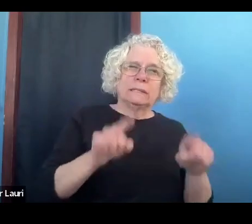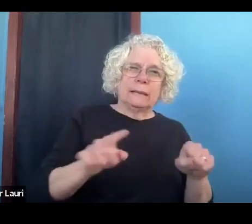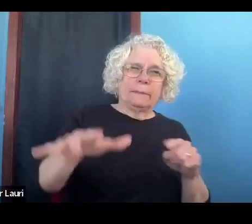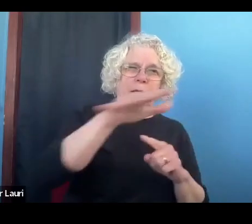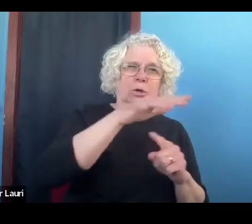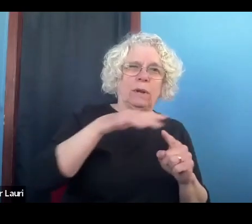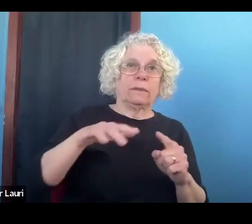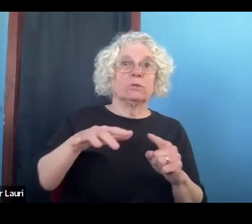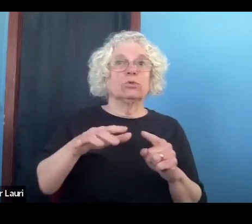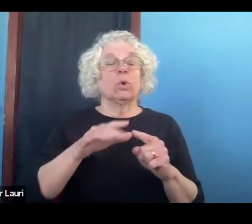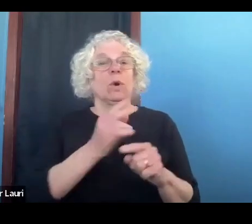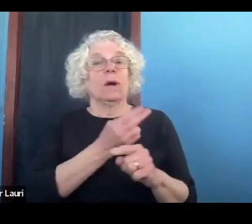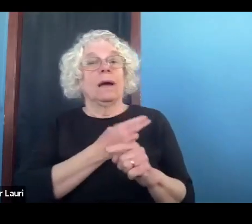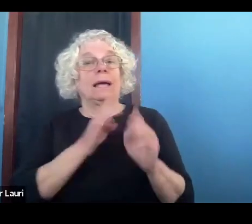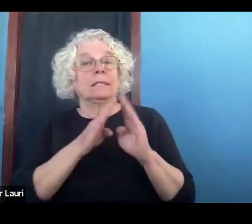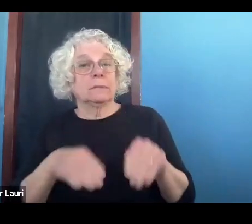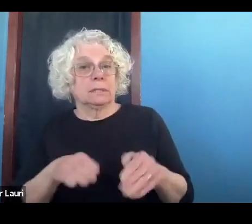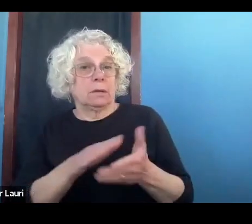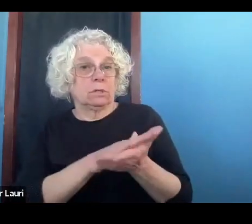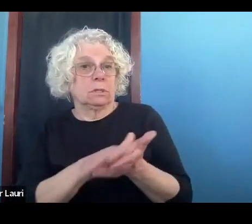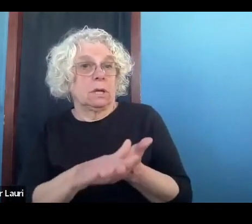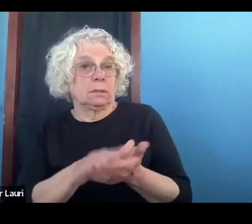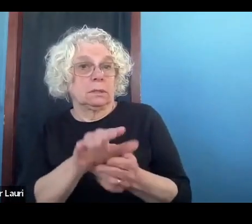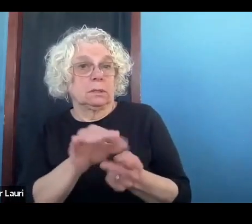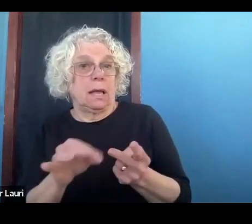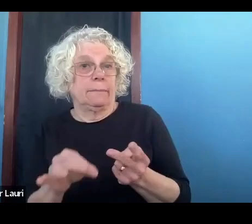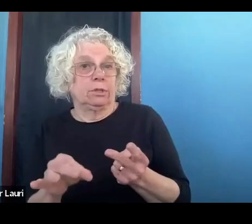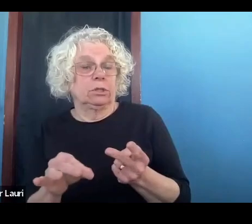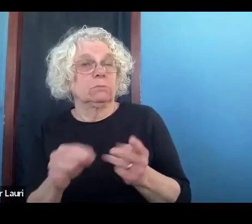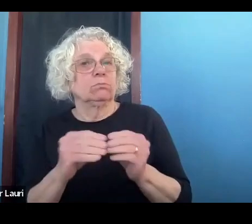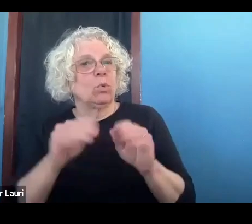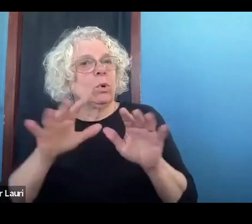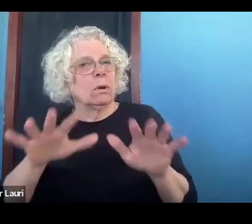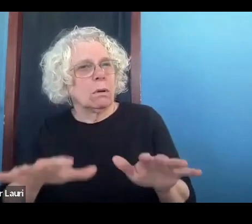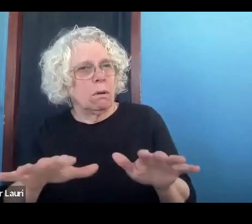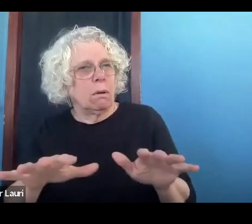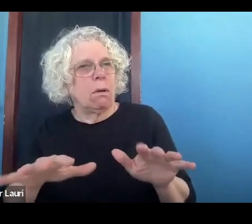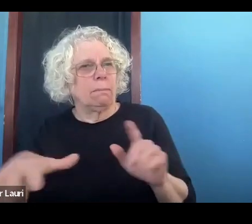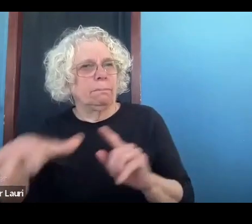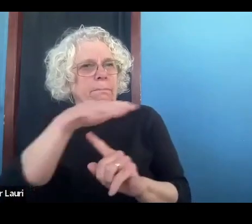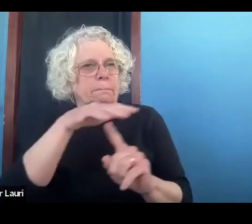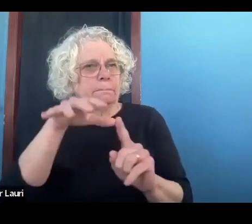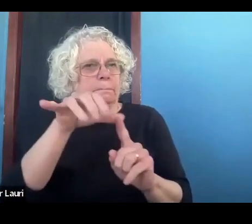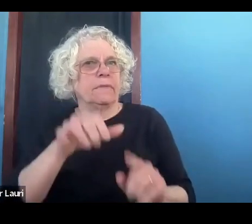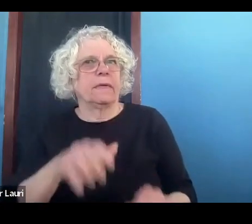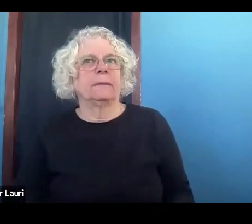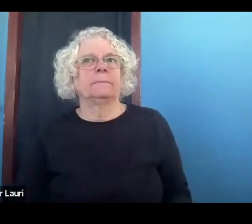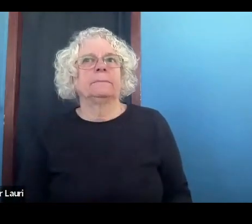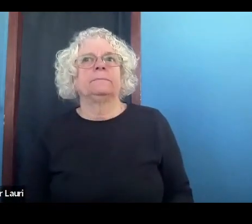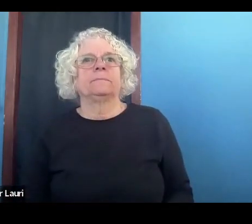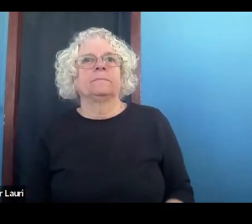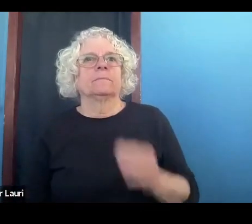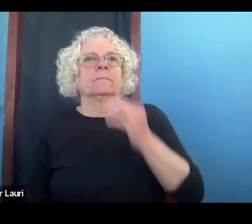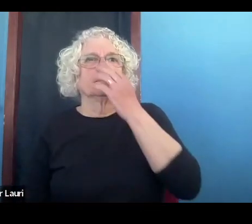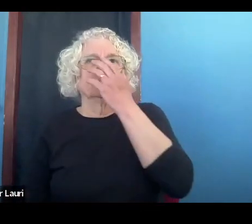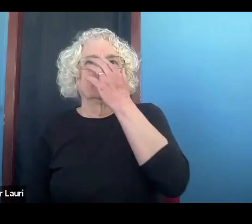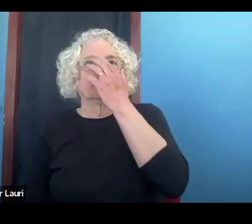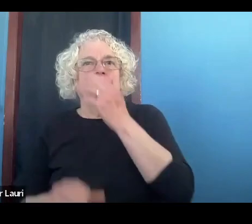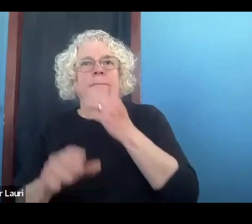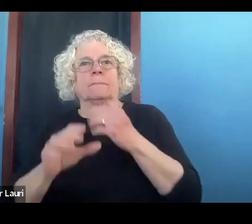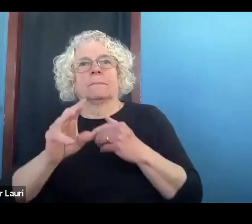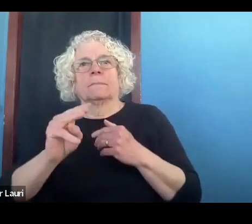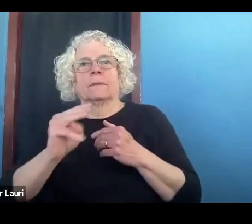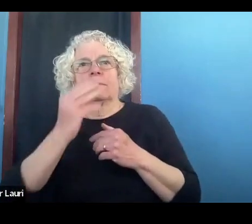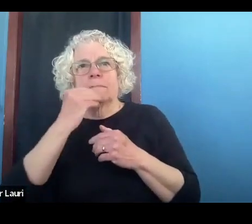a really great option with just a more calming atmosphere. Meals, snacks,